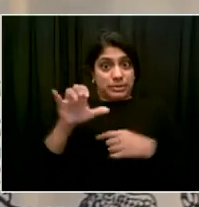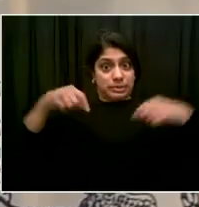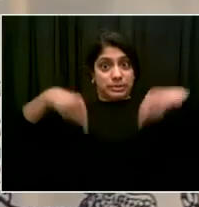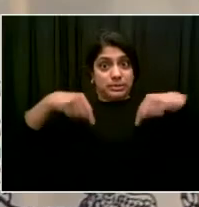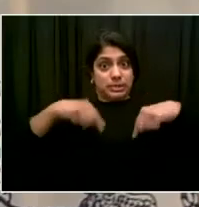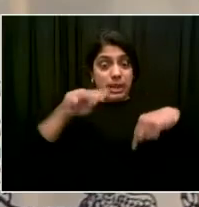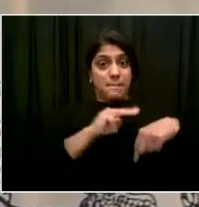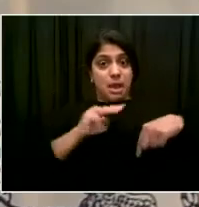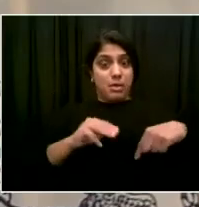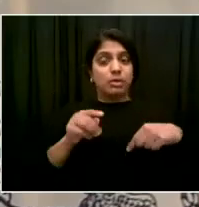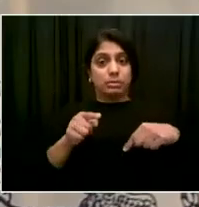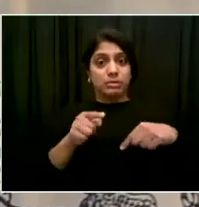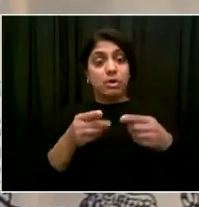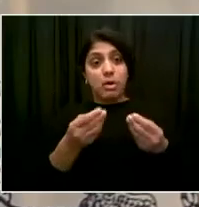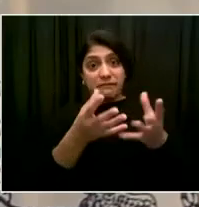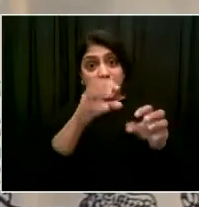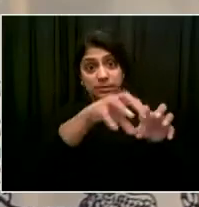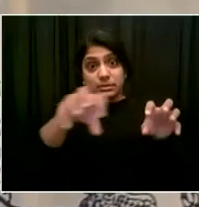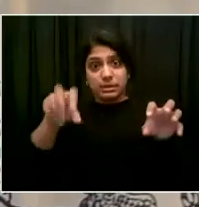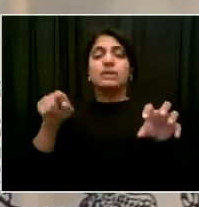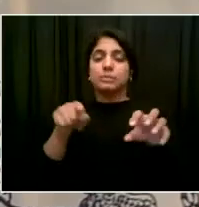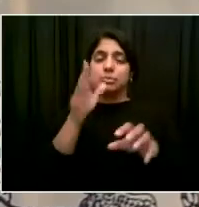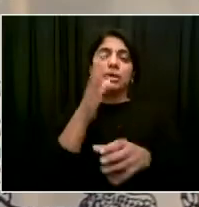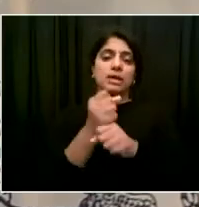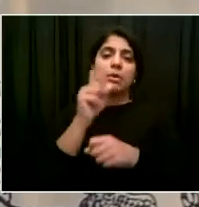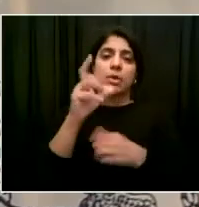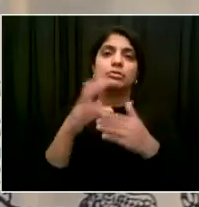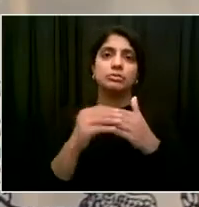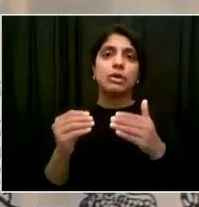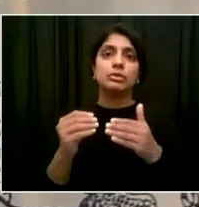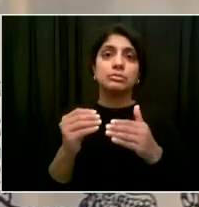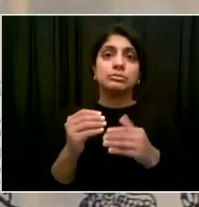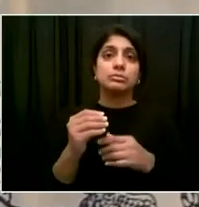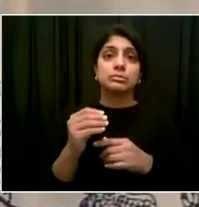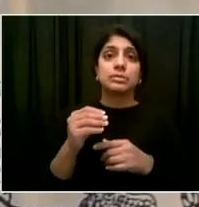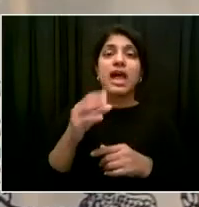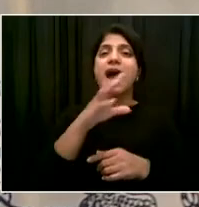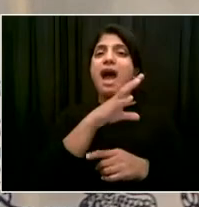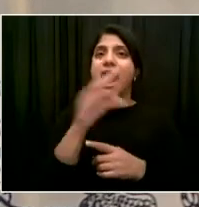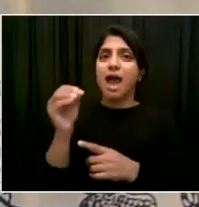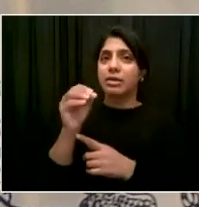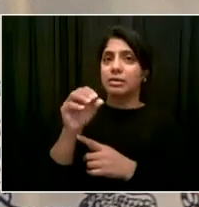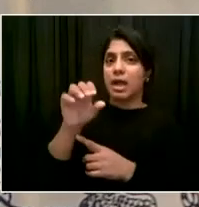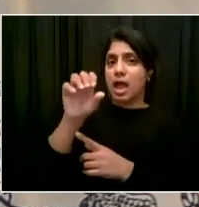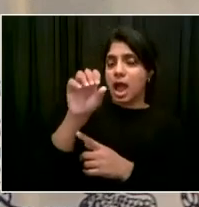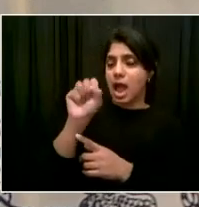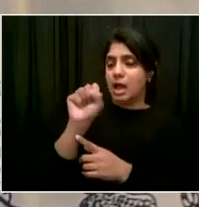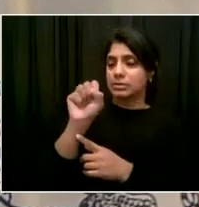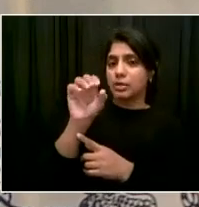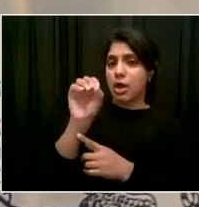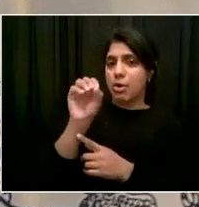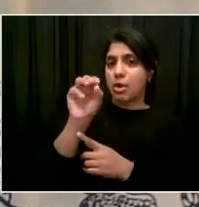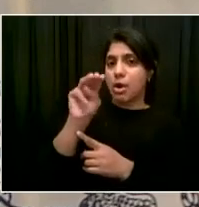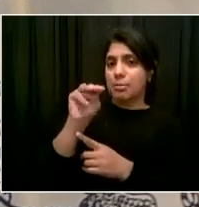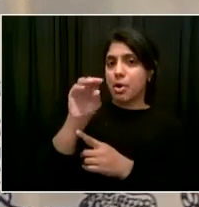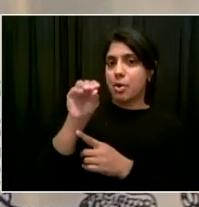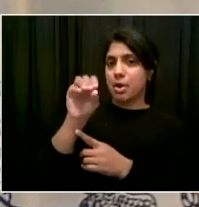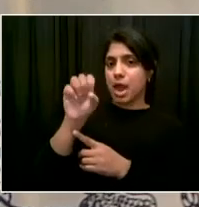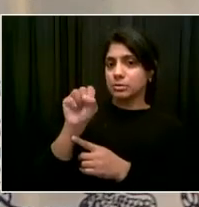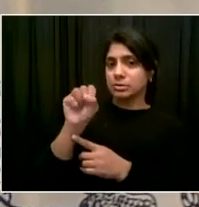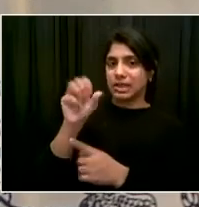get the booster and get the $100 incentive. But I also want you to know there's another great option, which